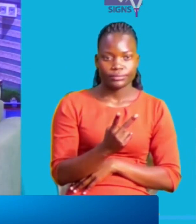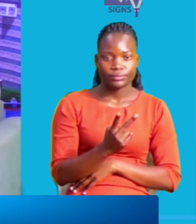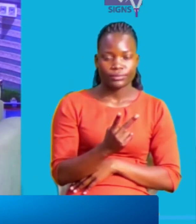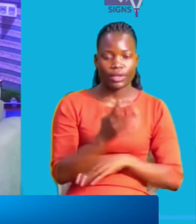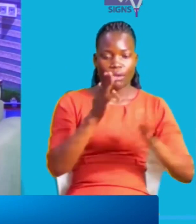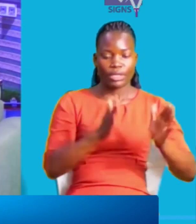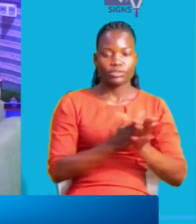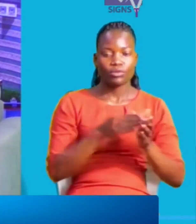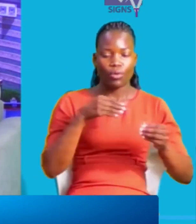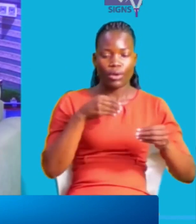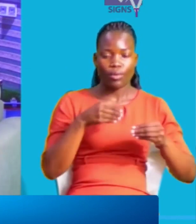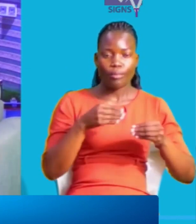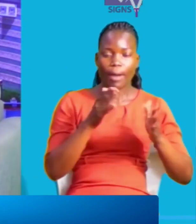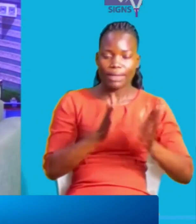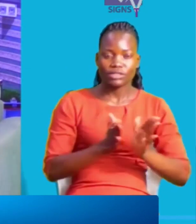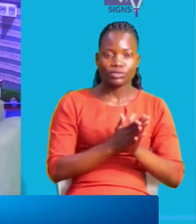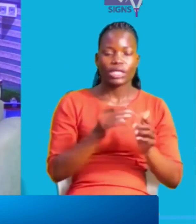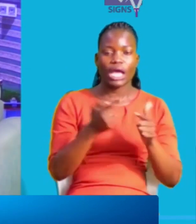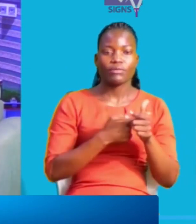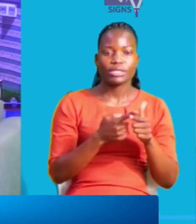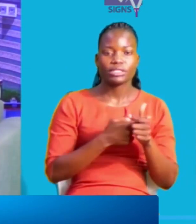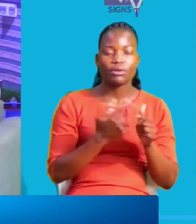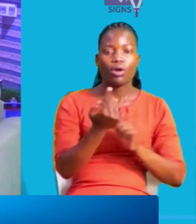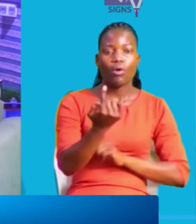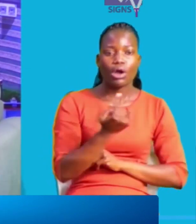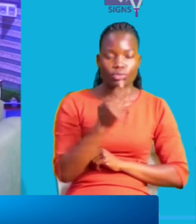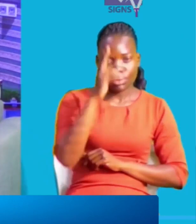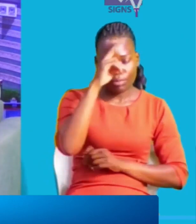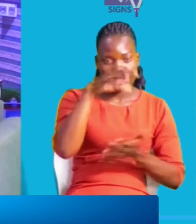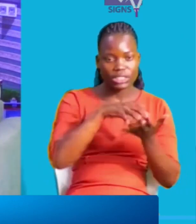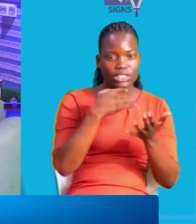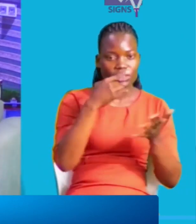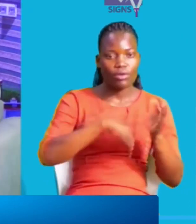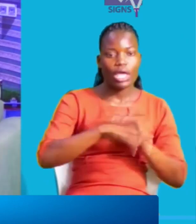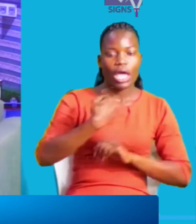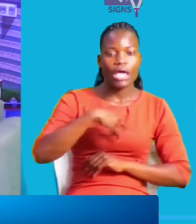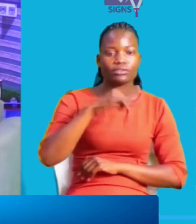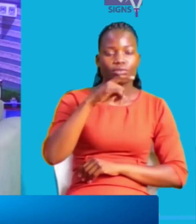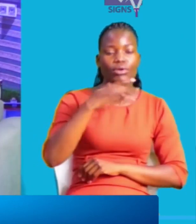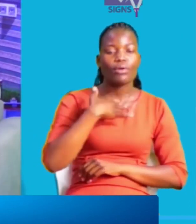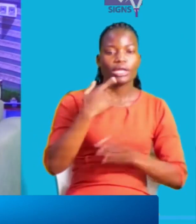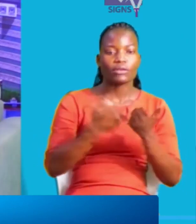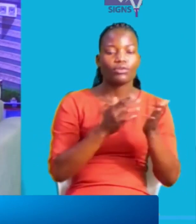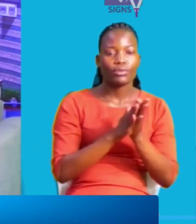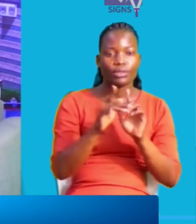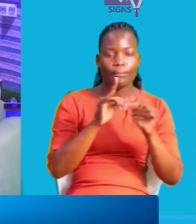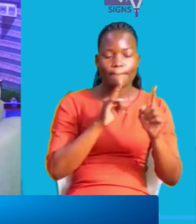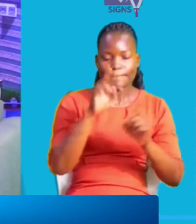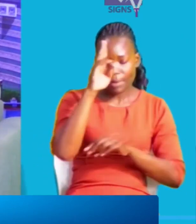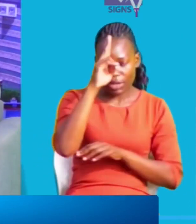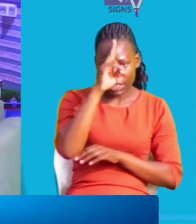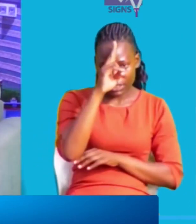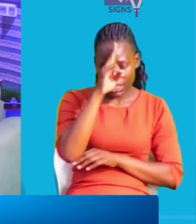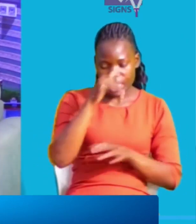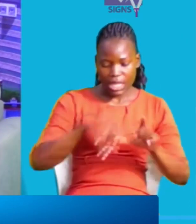person with the albinism wakuja pale hata within the police station kama kwamba we want to talk with the police officer in my